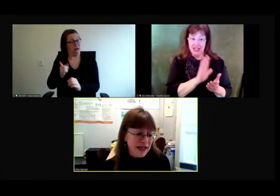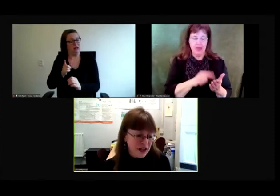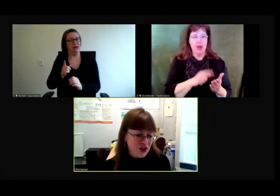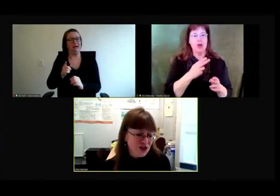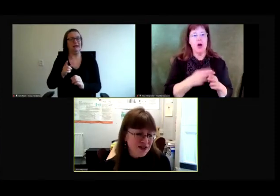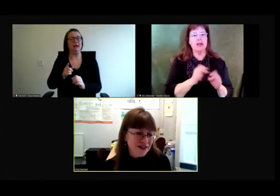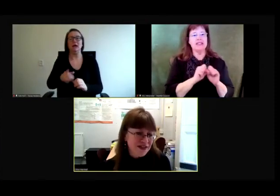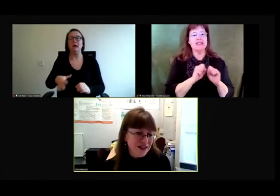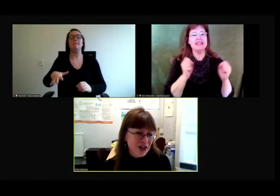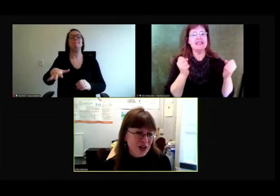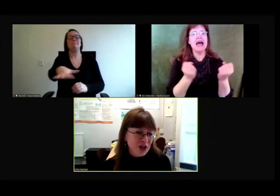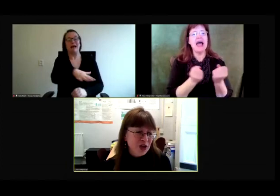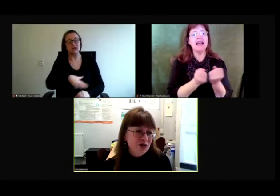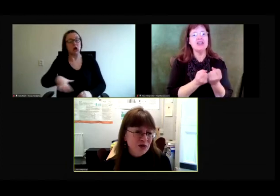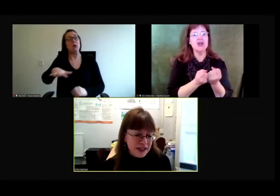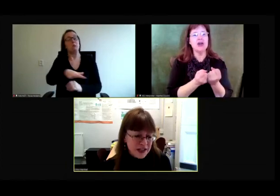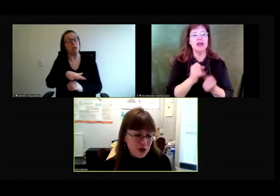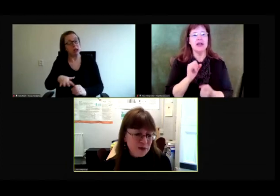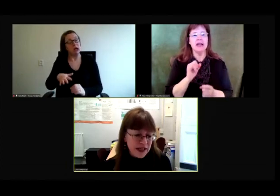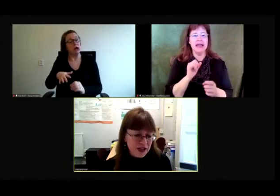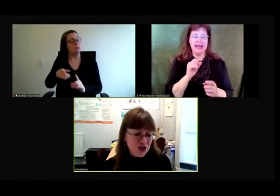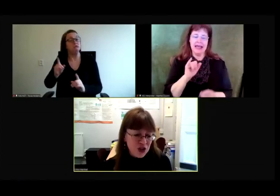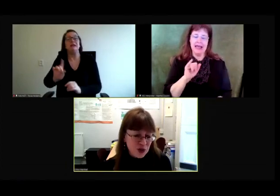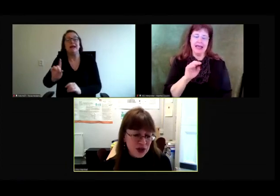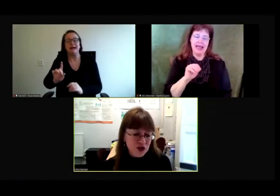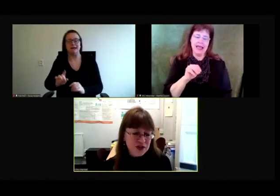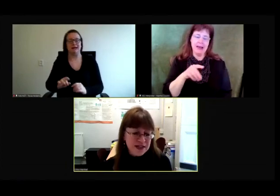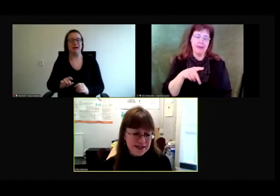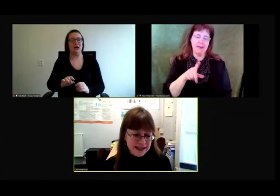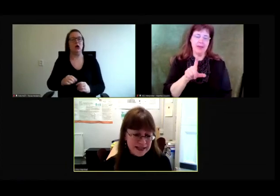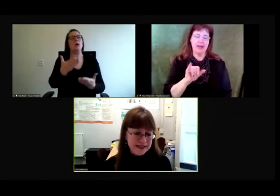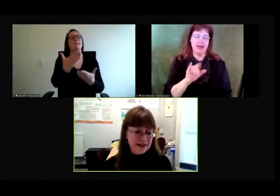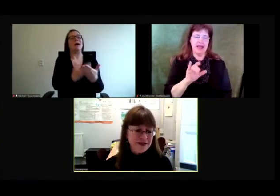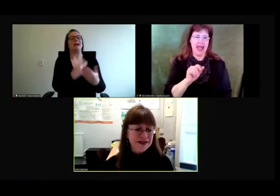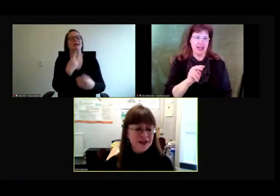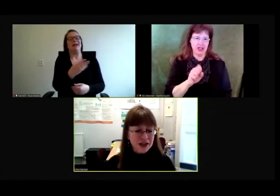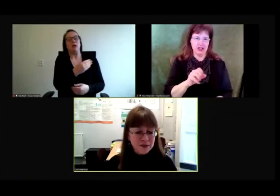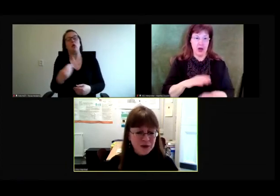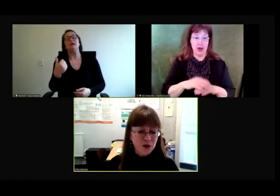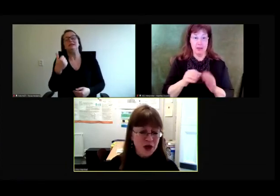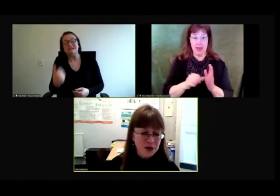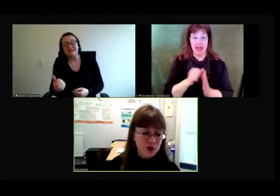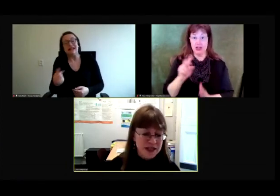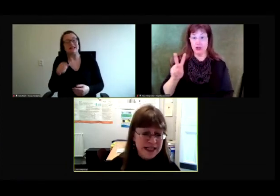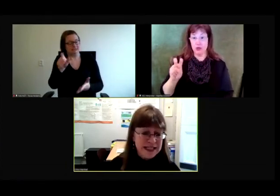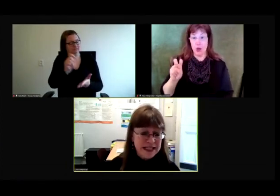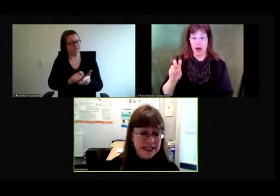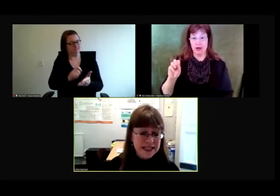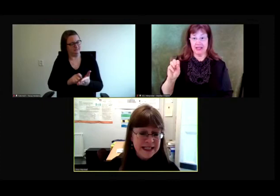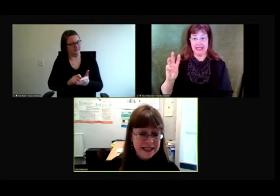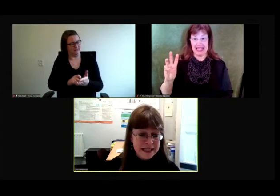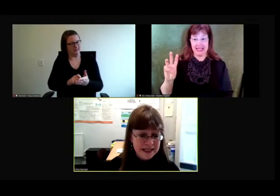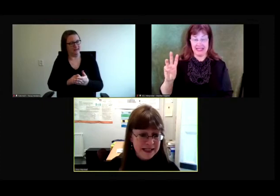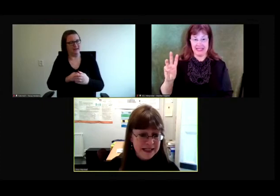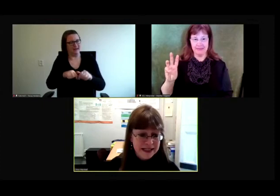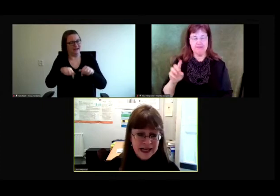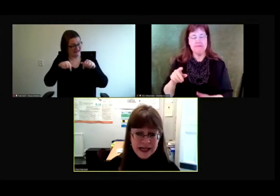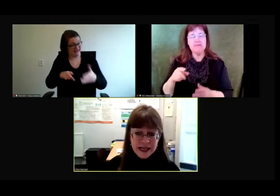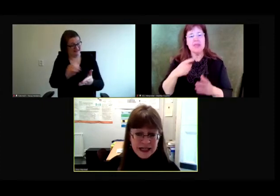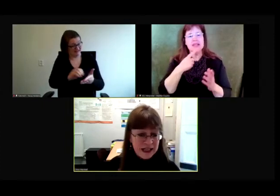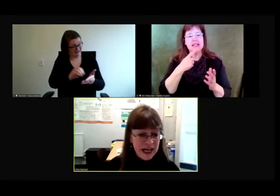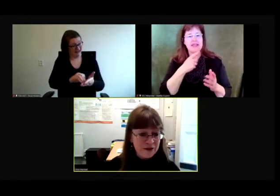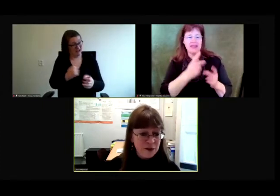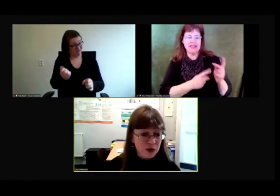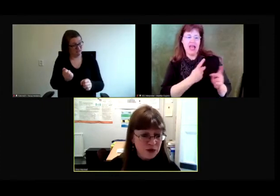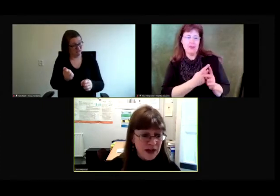Societal Implications. You write on page 206 that the type of work presented in this